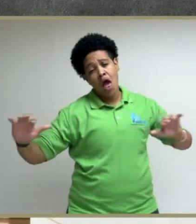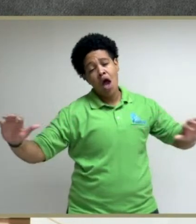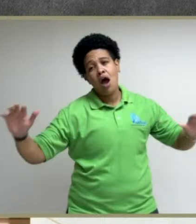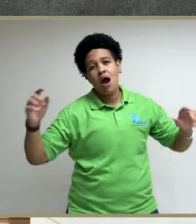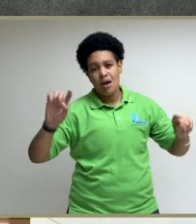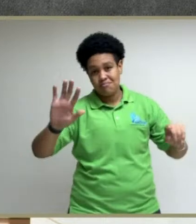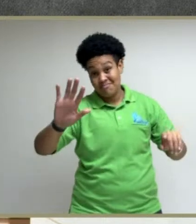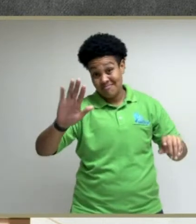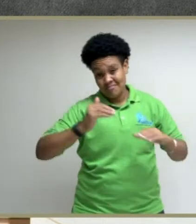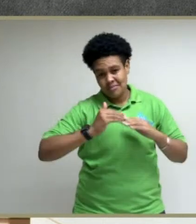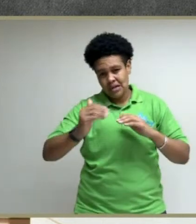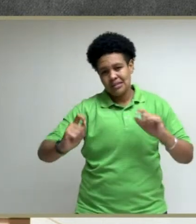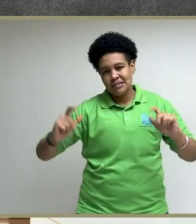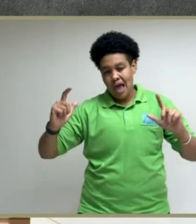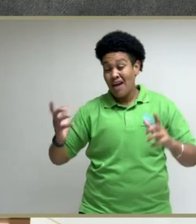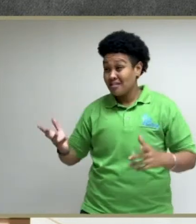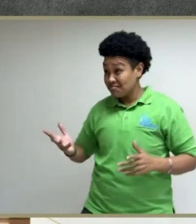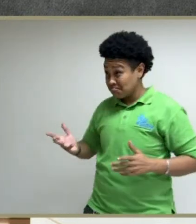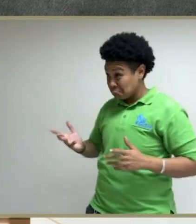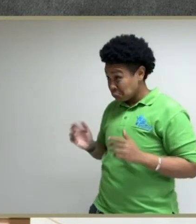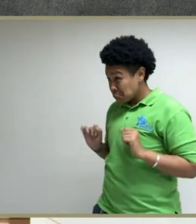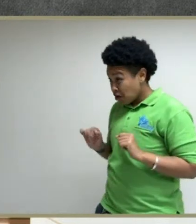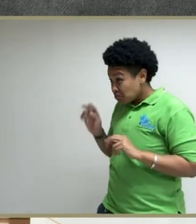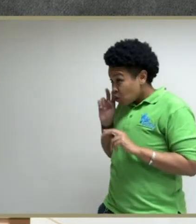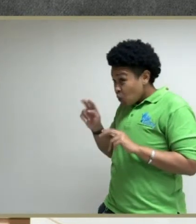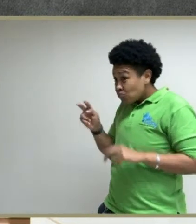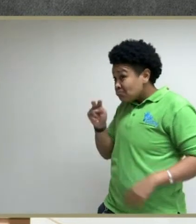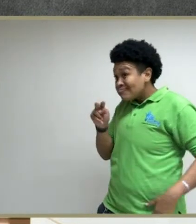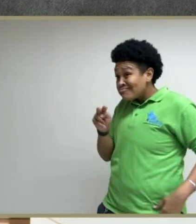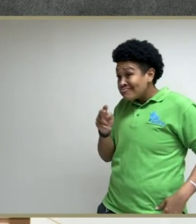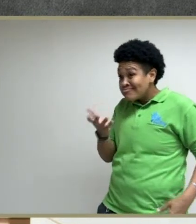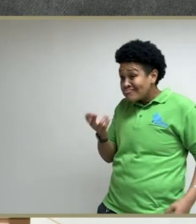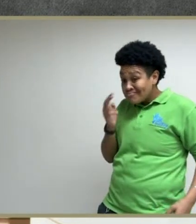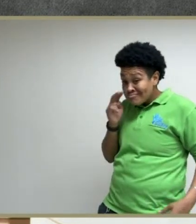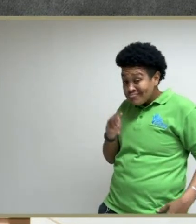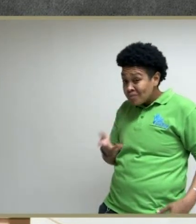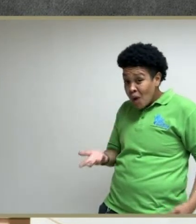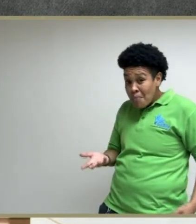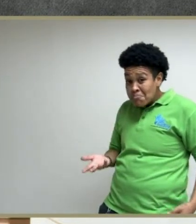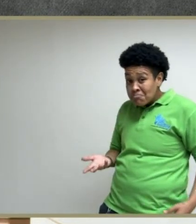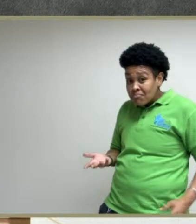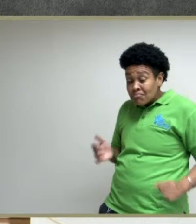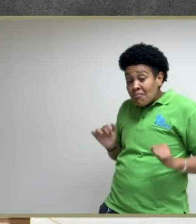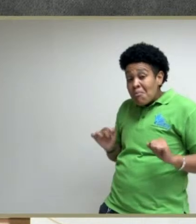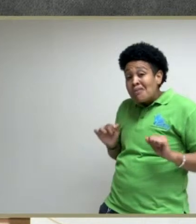next slide. Where we could have the possibility of as much as